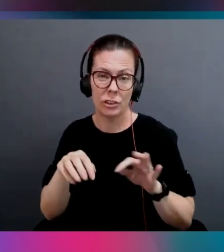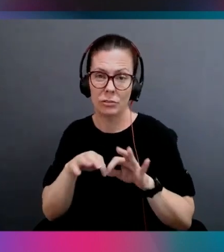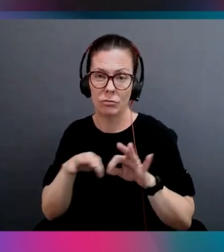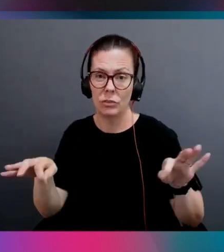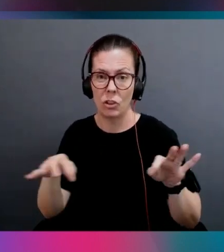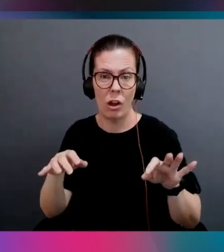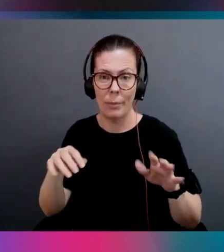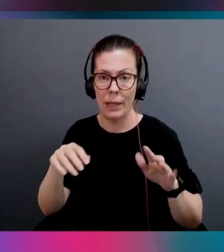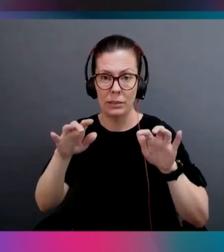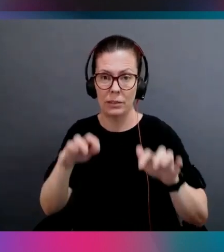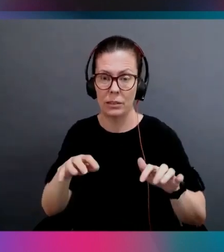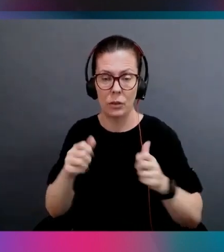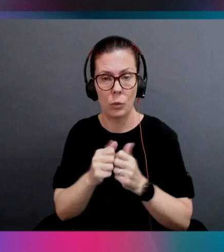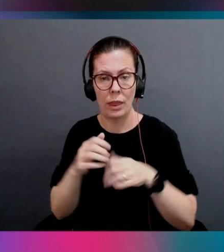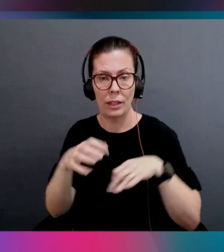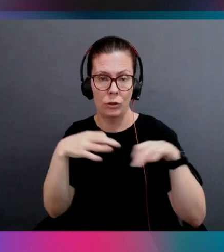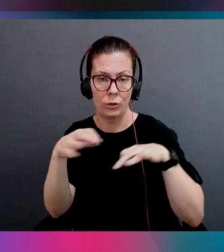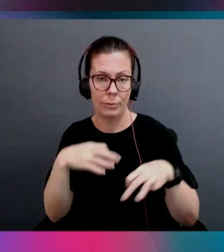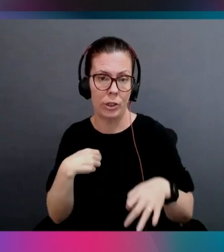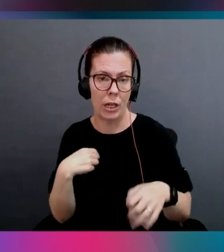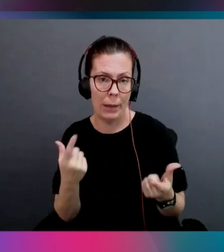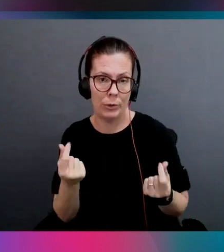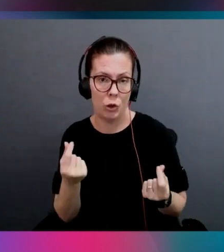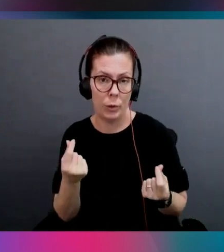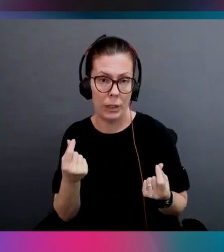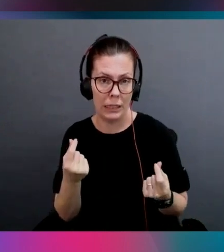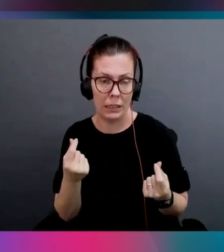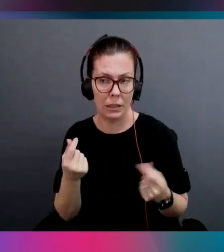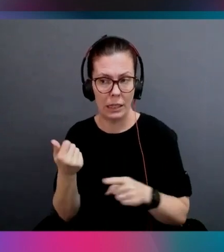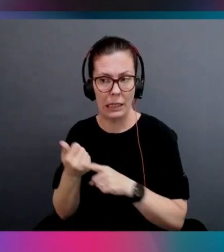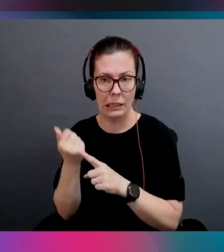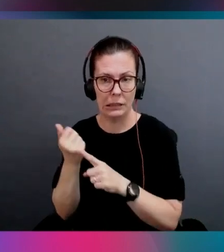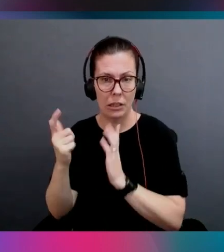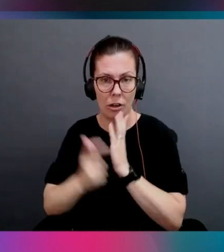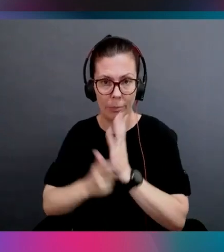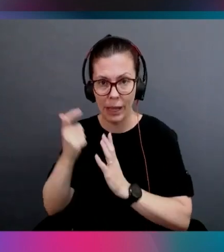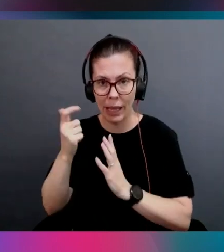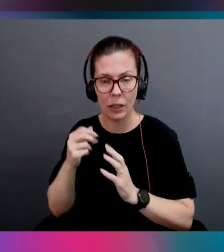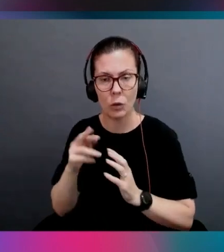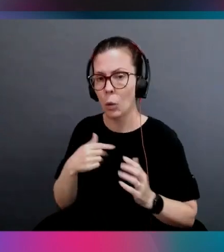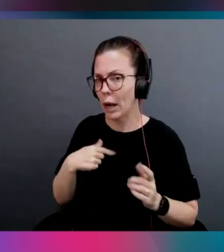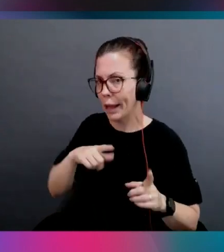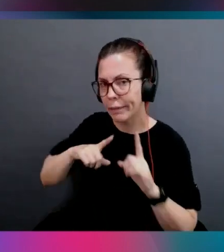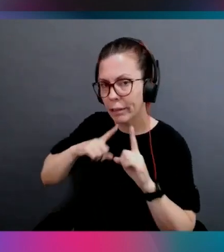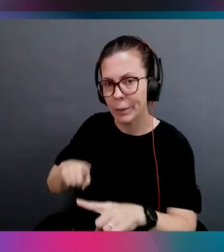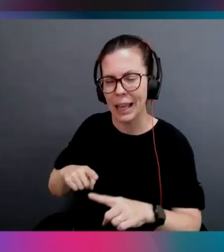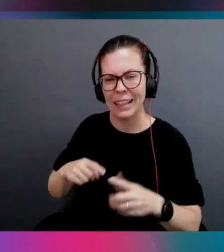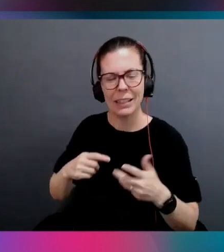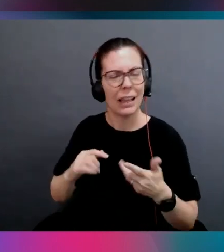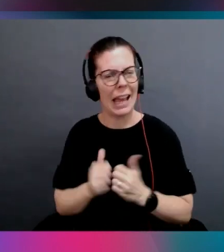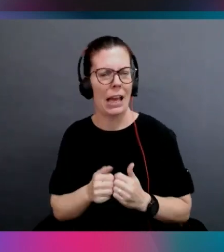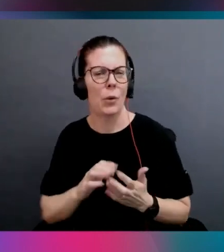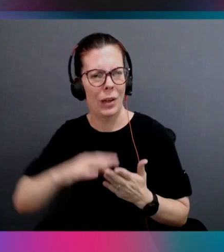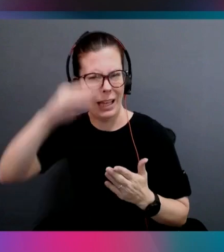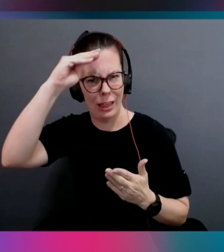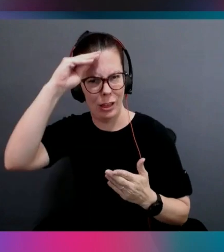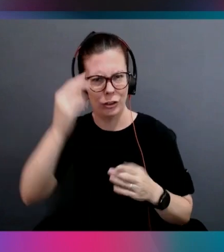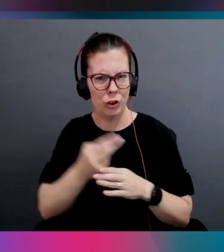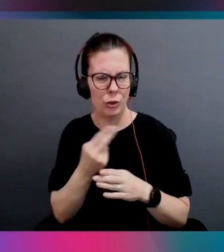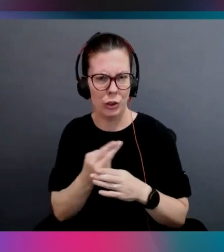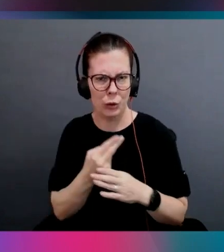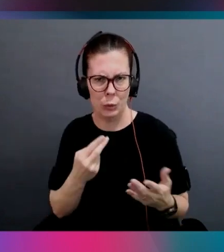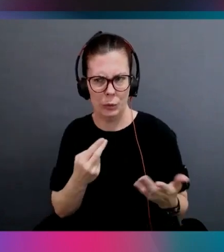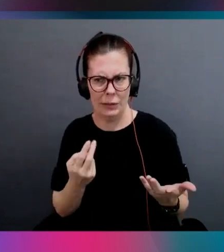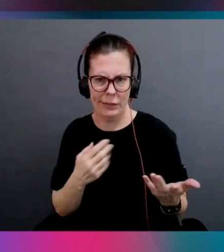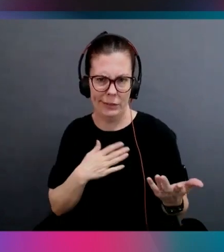a description of what I'm trying to do, are there commands? Like, how do I learn to use this? I guess is what I'm asking.